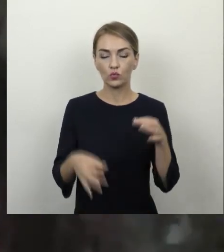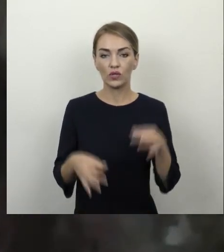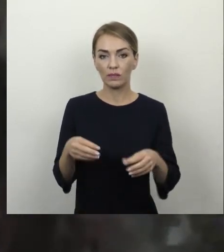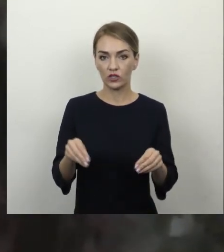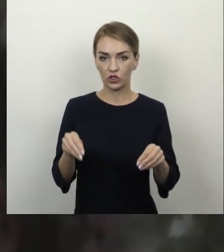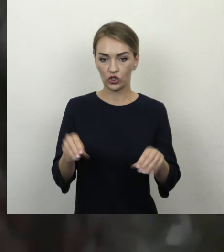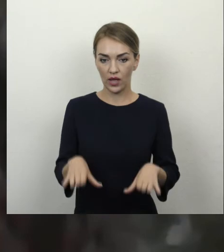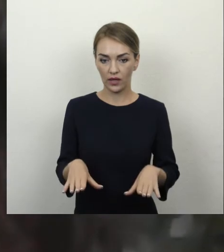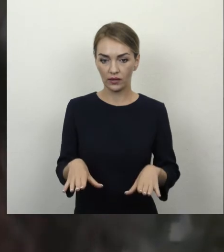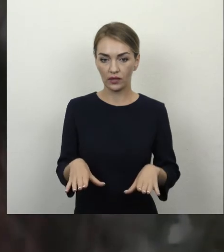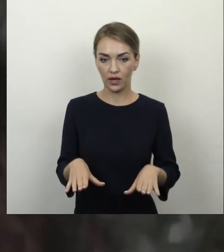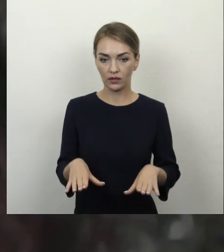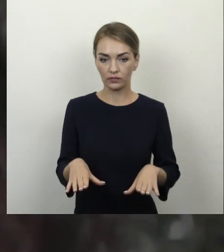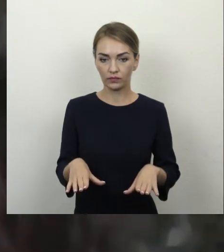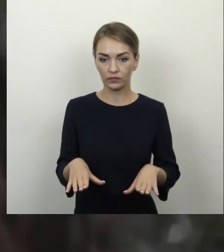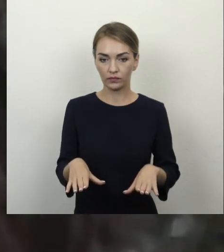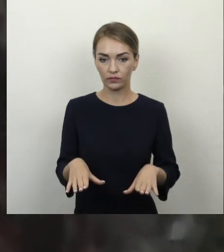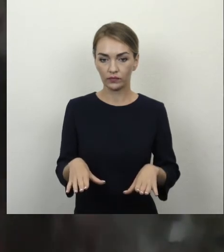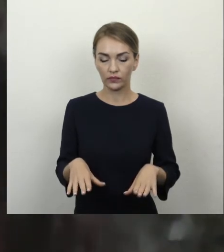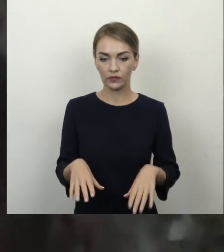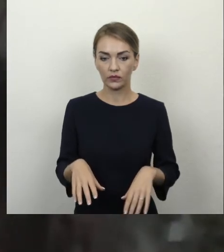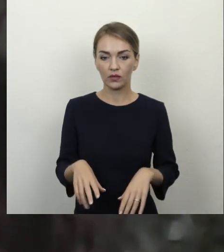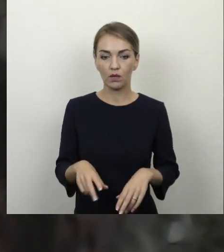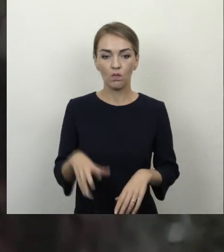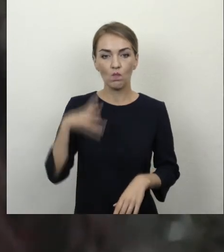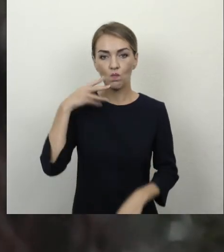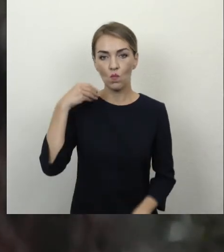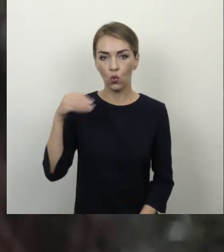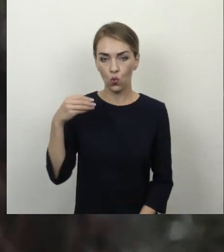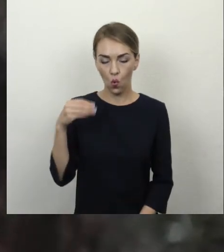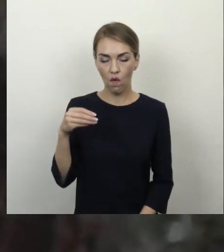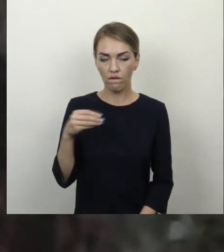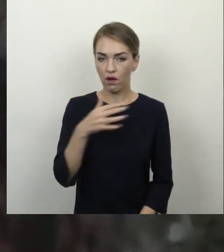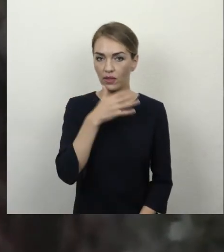I'm sorry, unstable internet connection. I missed